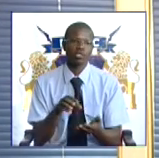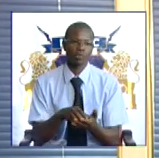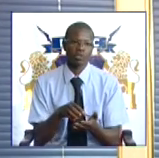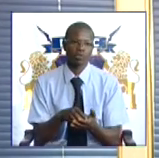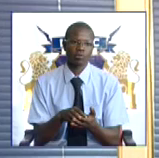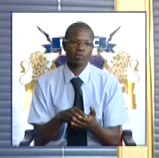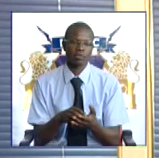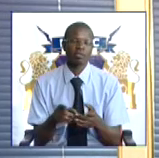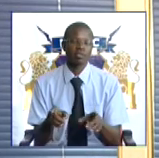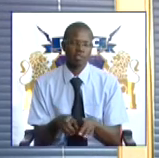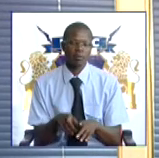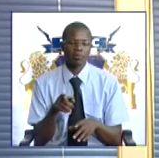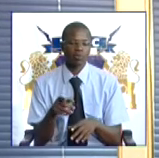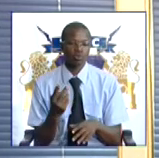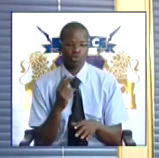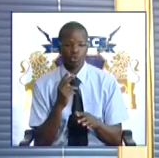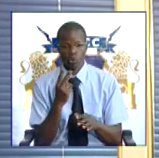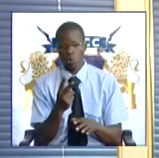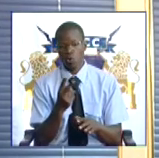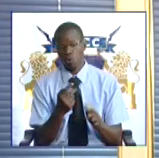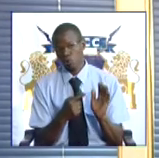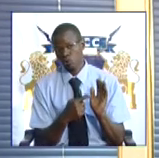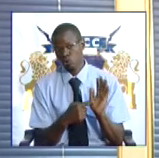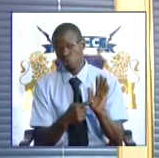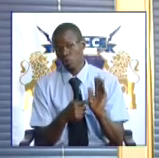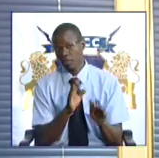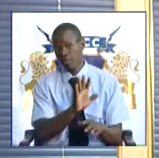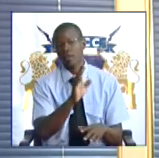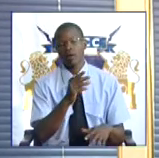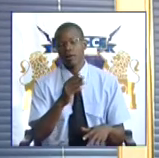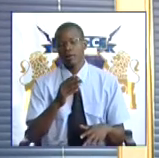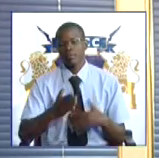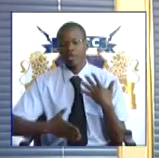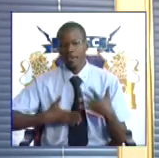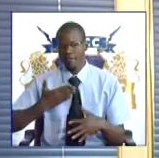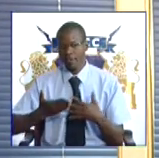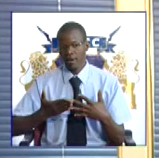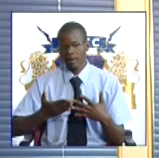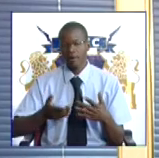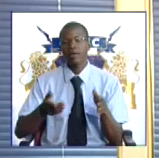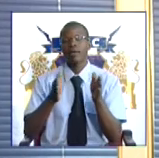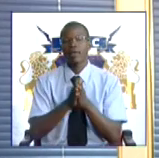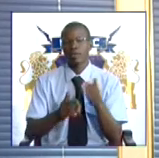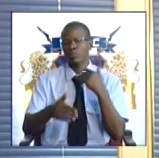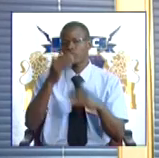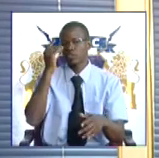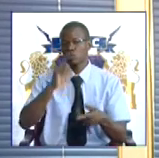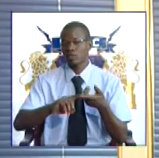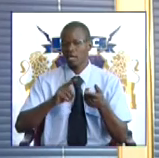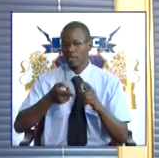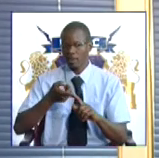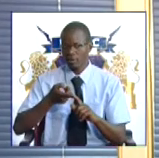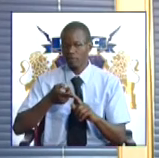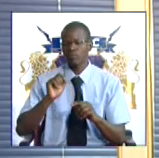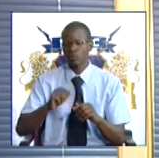individuals so that their conduct, behavior, and professional standards can be assessed. Experiences